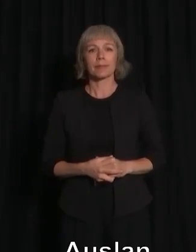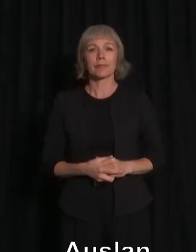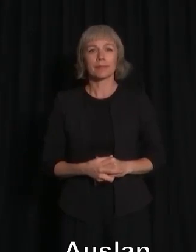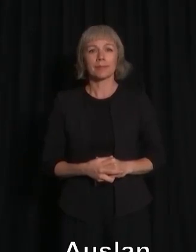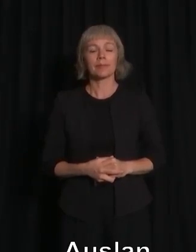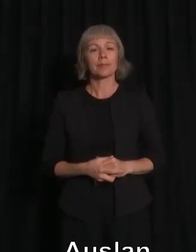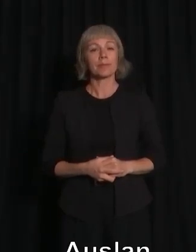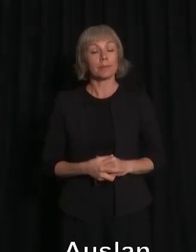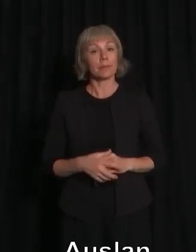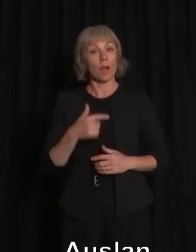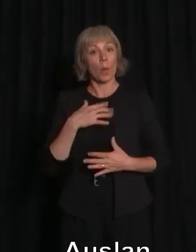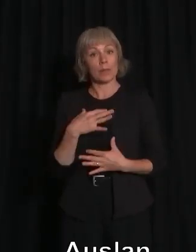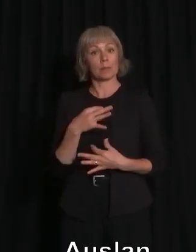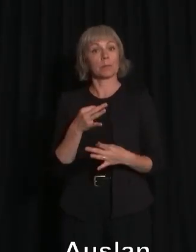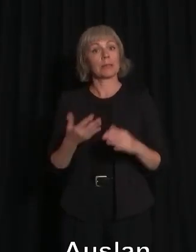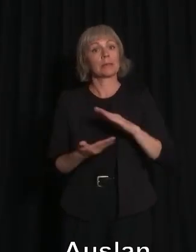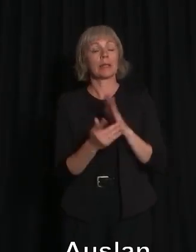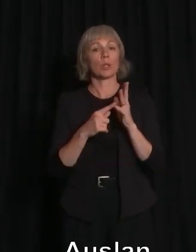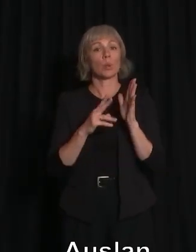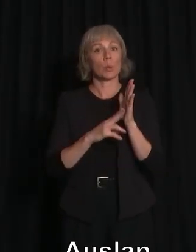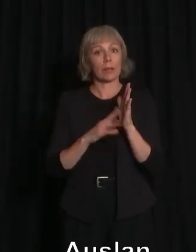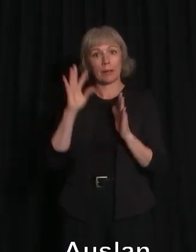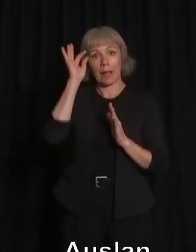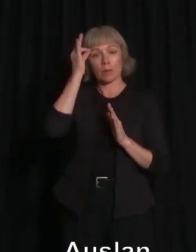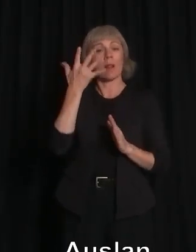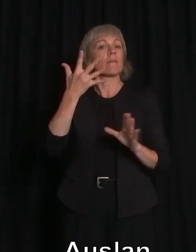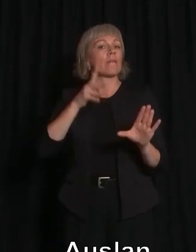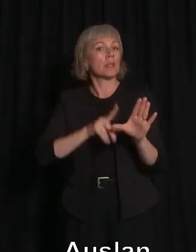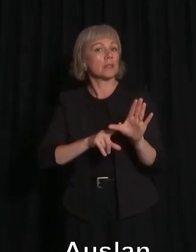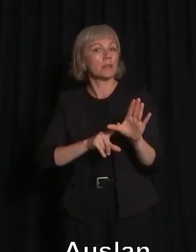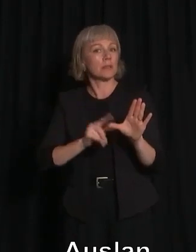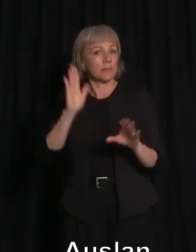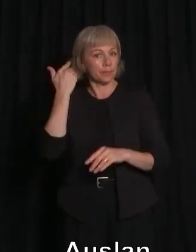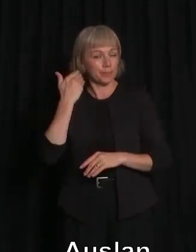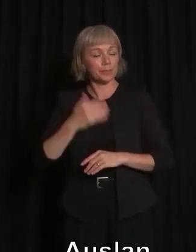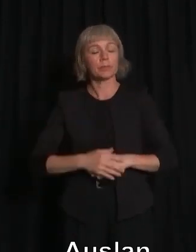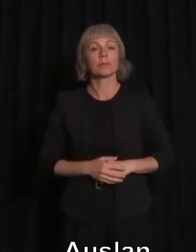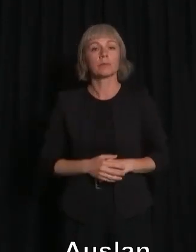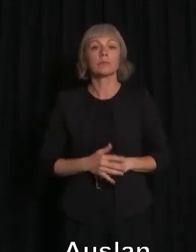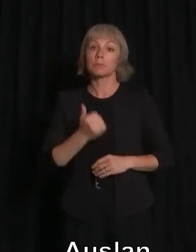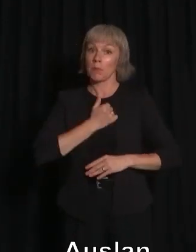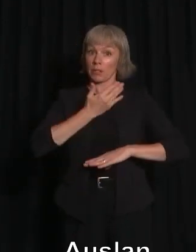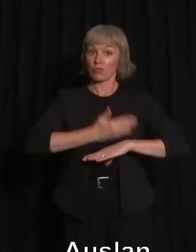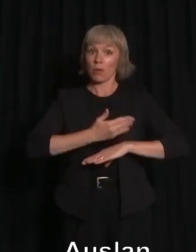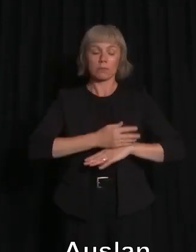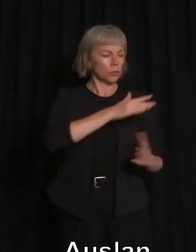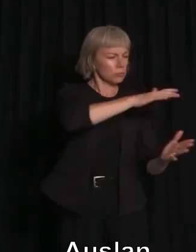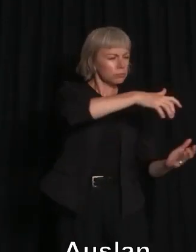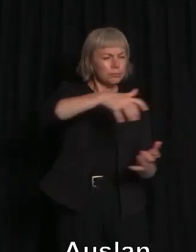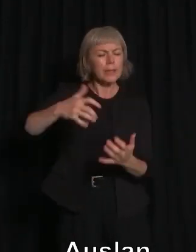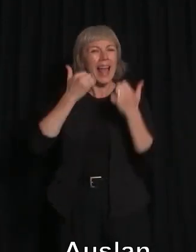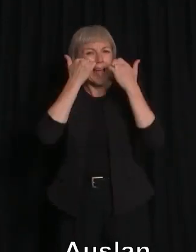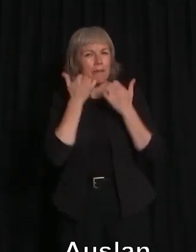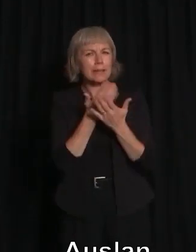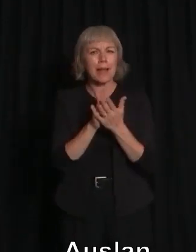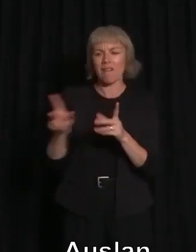I was appointed by the United Nations Human Rights Council 5 years ago to gather evidence on how violence and